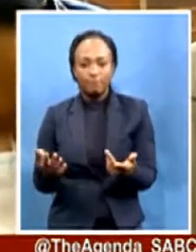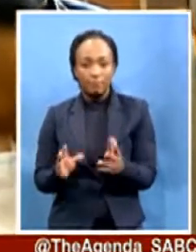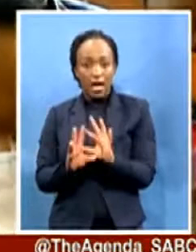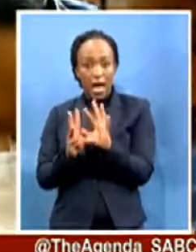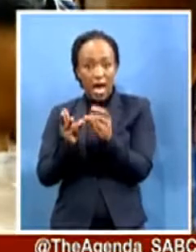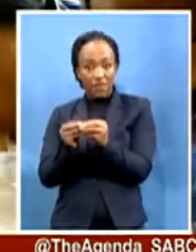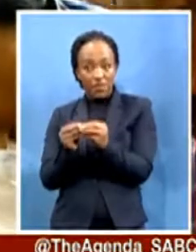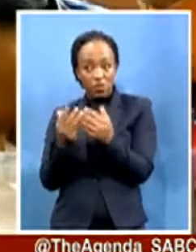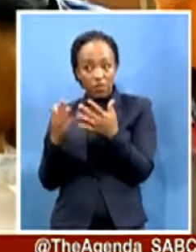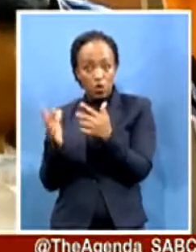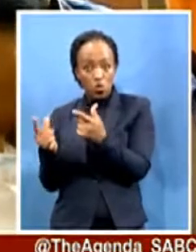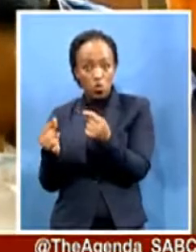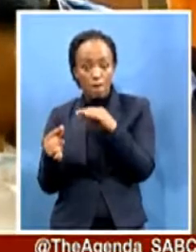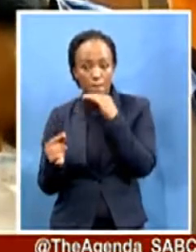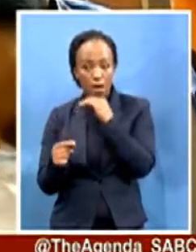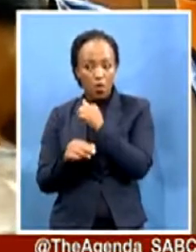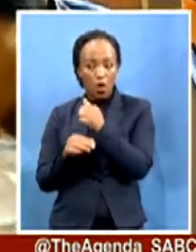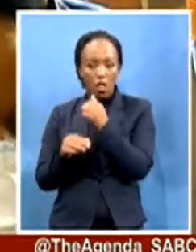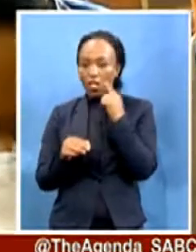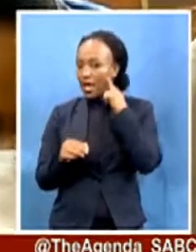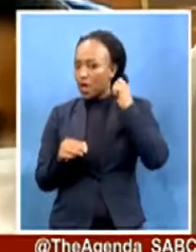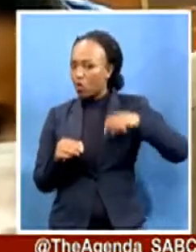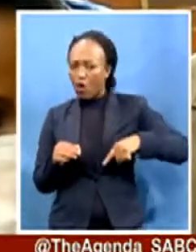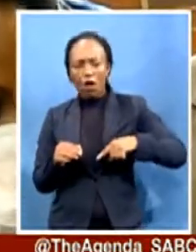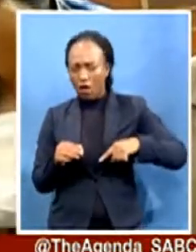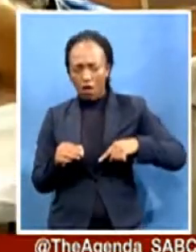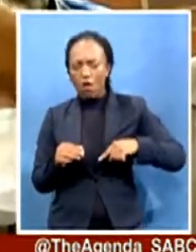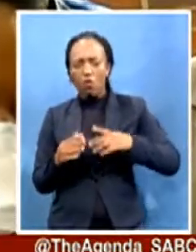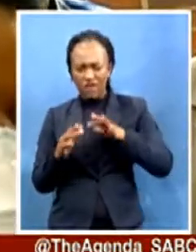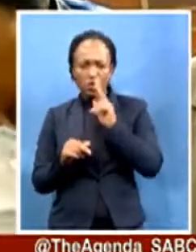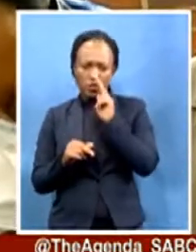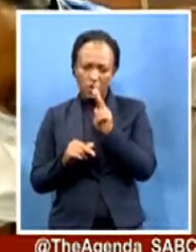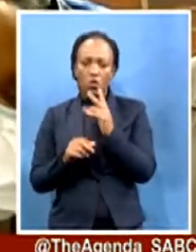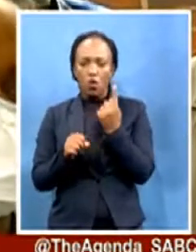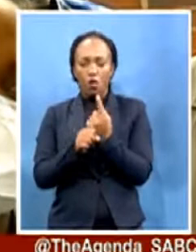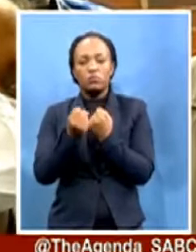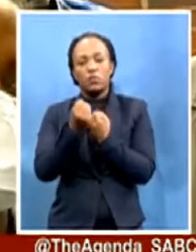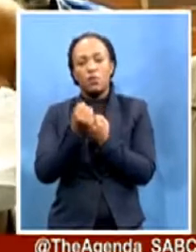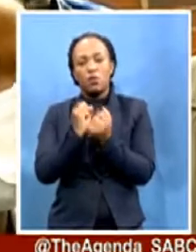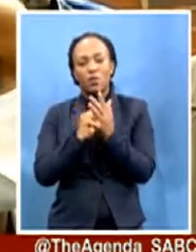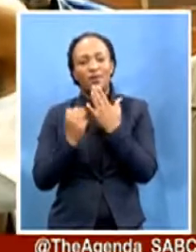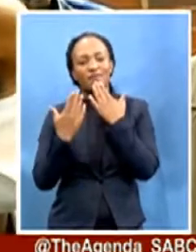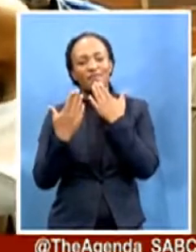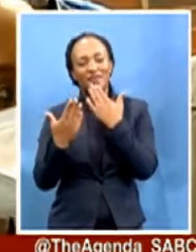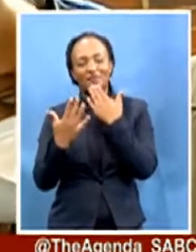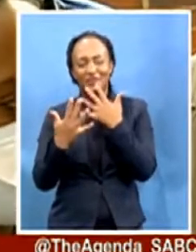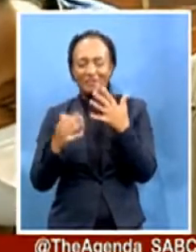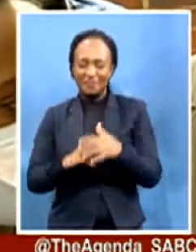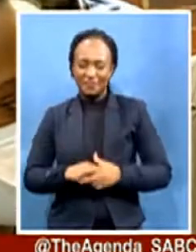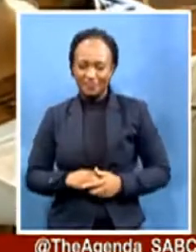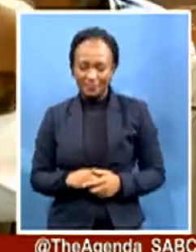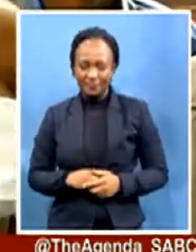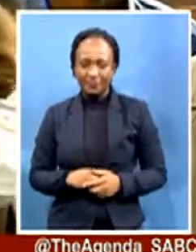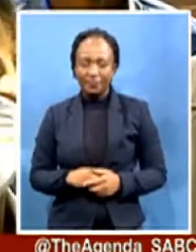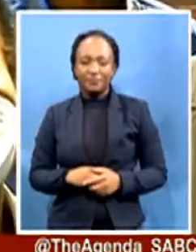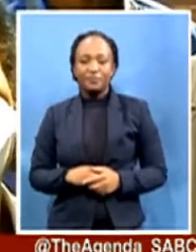will always be with you to give you the support and strength. Thank you very much. We just wanted to say that to you so that as you